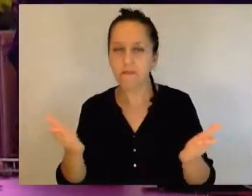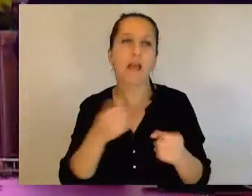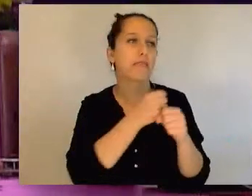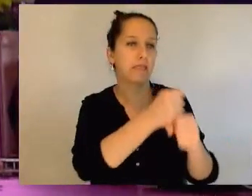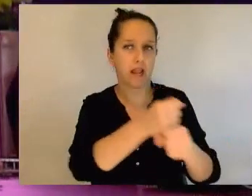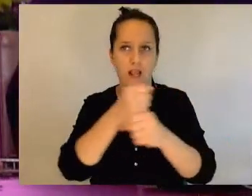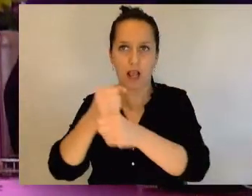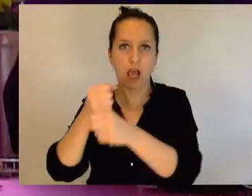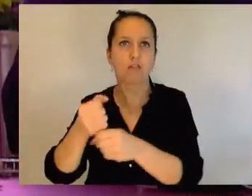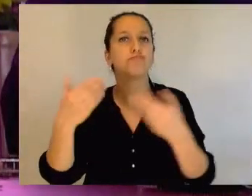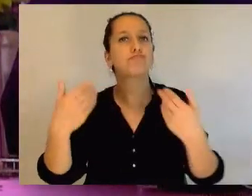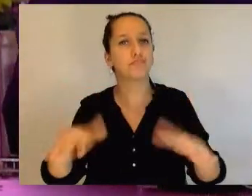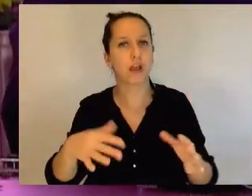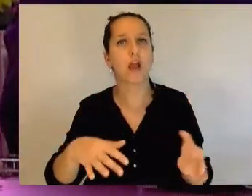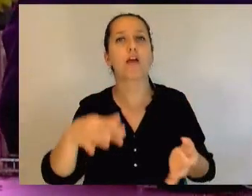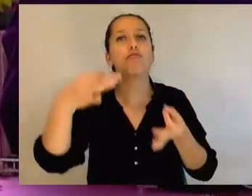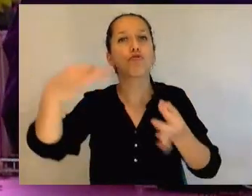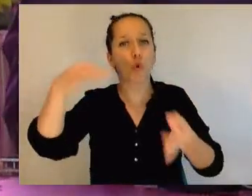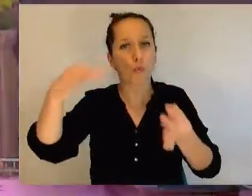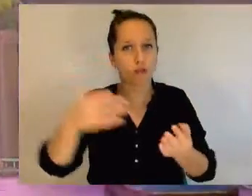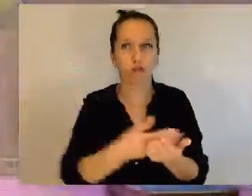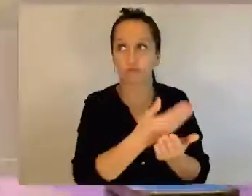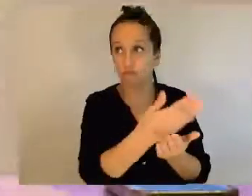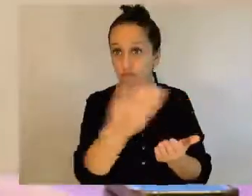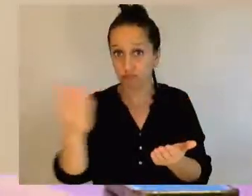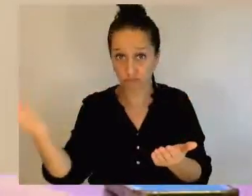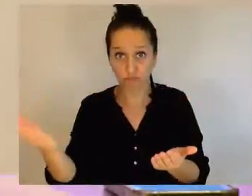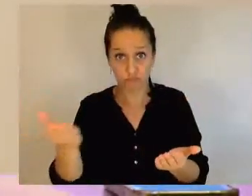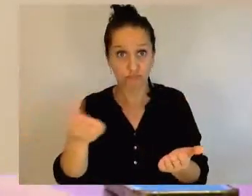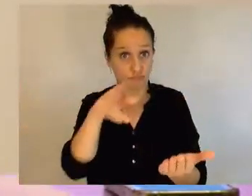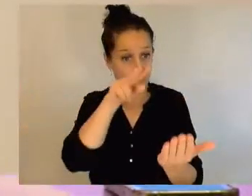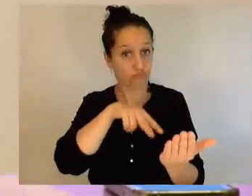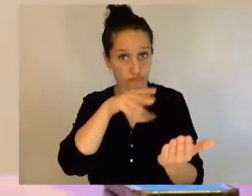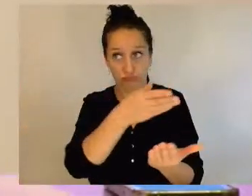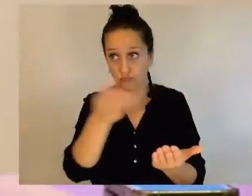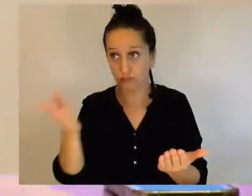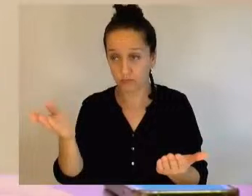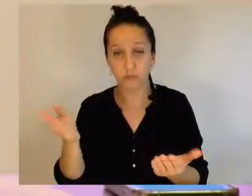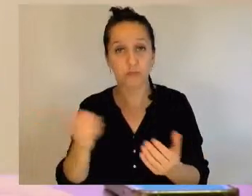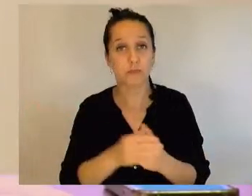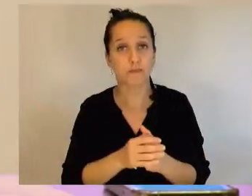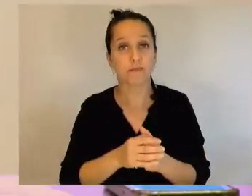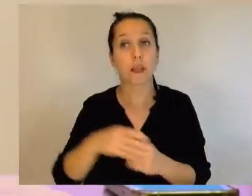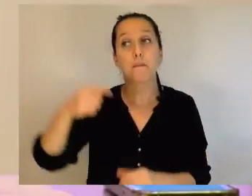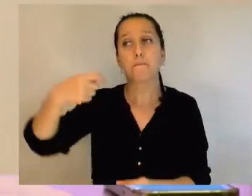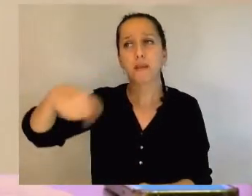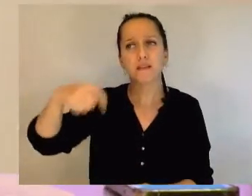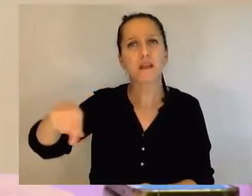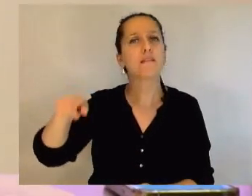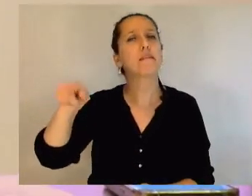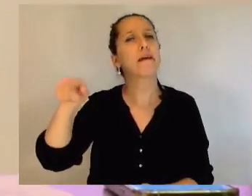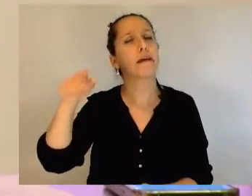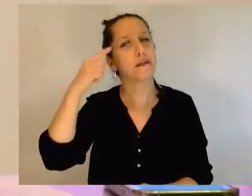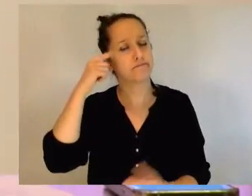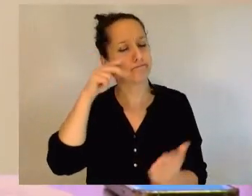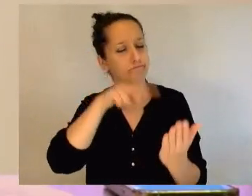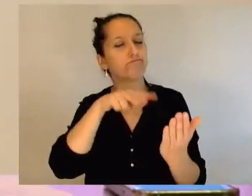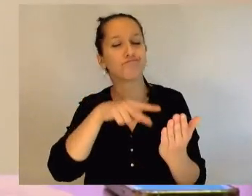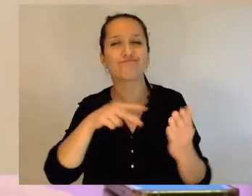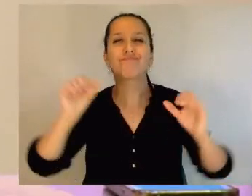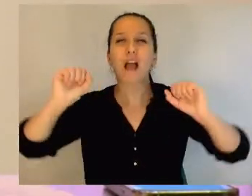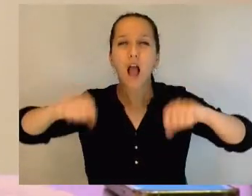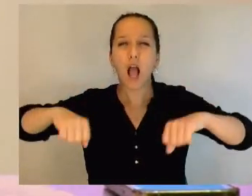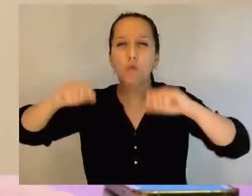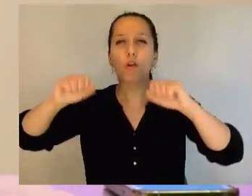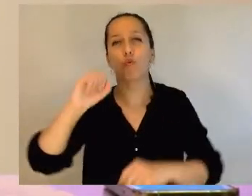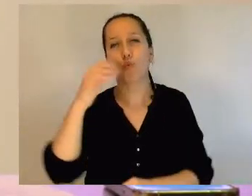Ladies, gentlemen, delegates, we have circulated a document that you have before you, and these are the